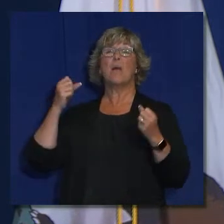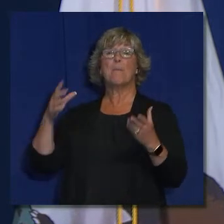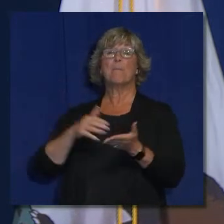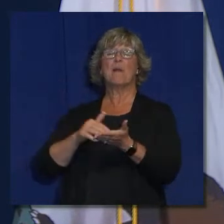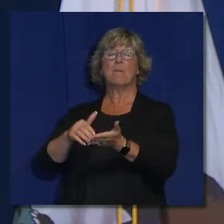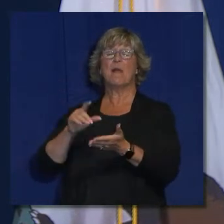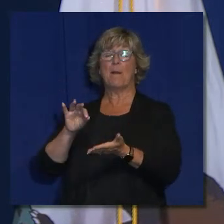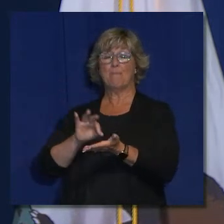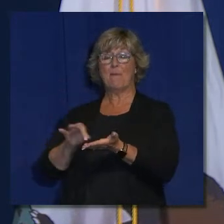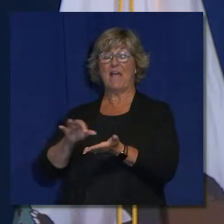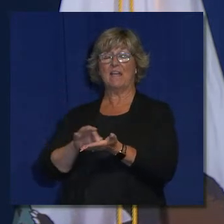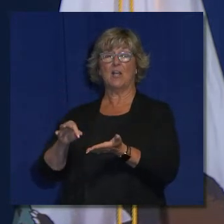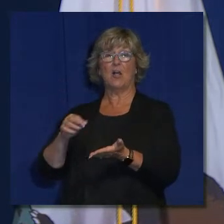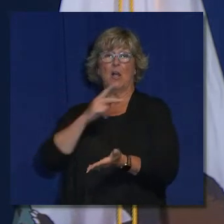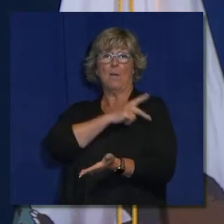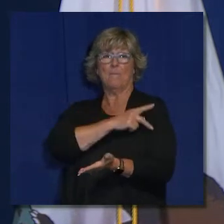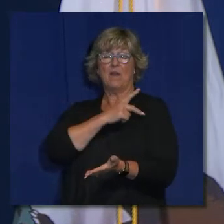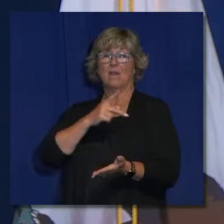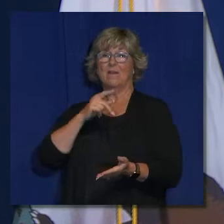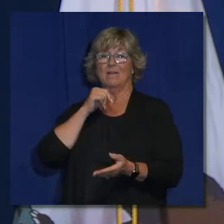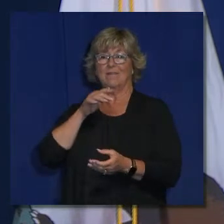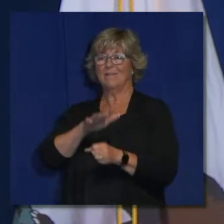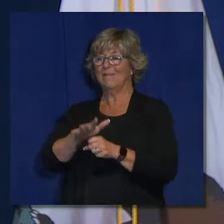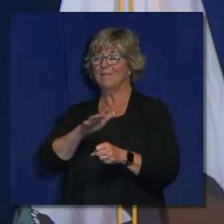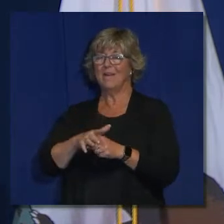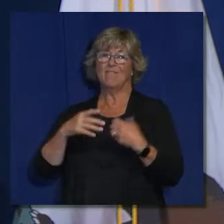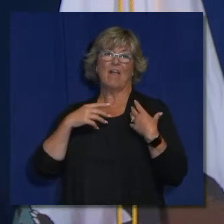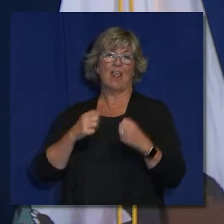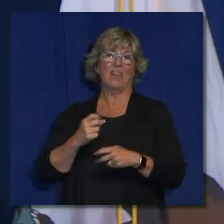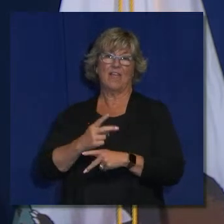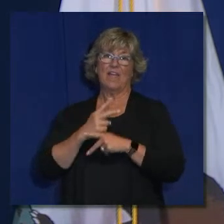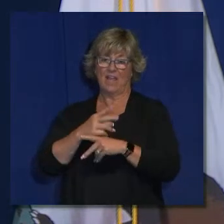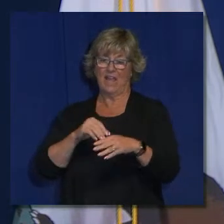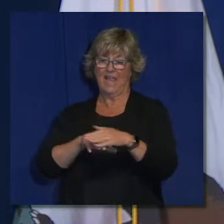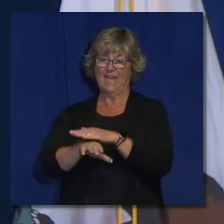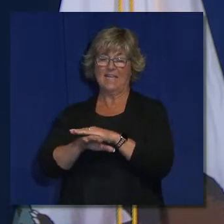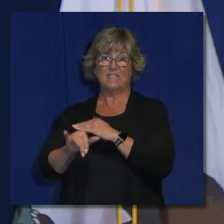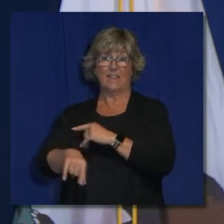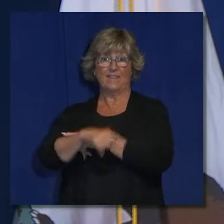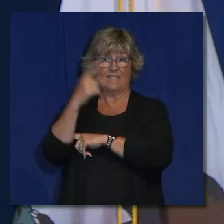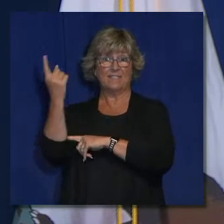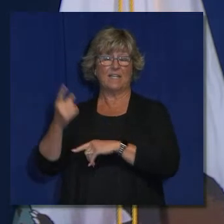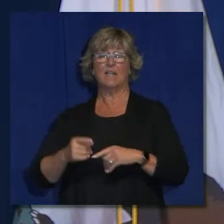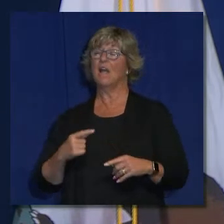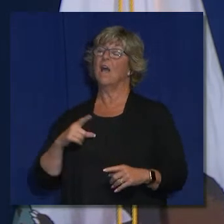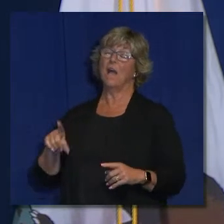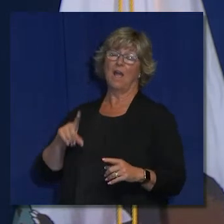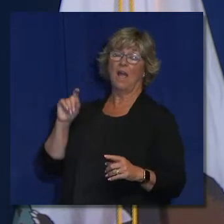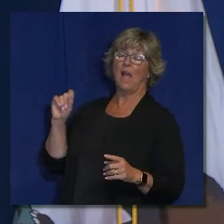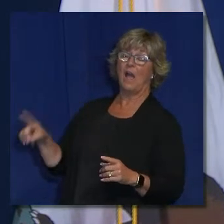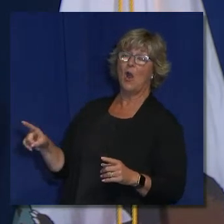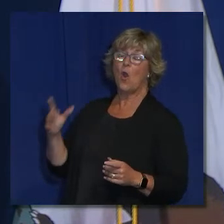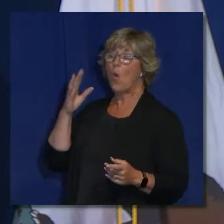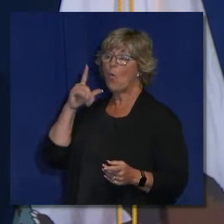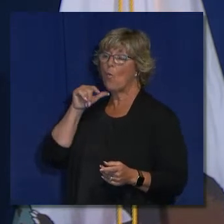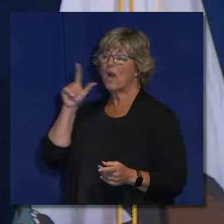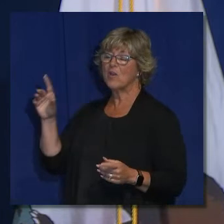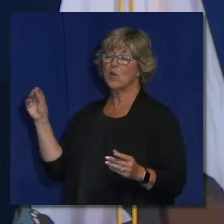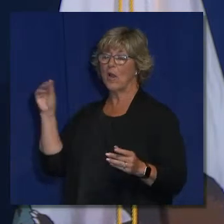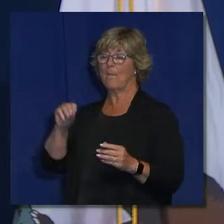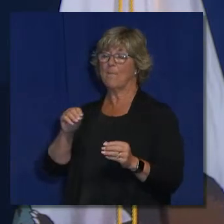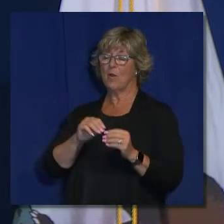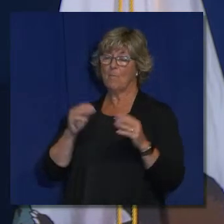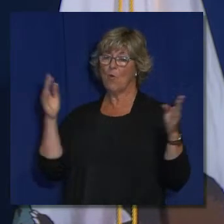Medi-Cal patients are suffering from inadequate health care and access today. So I want to ask you, why aren't you putting